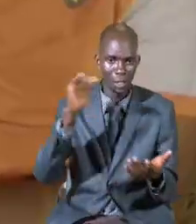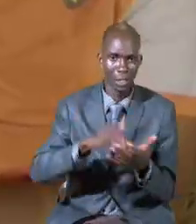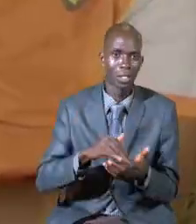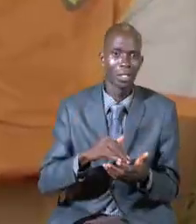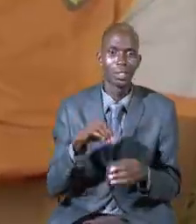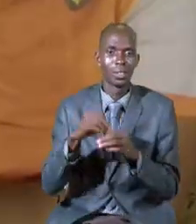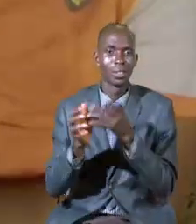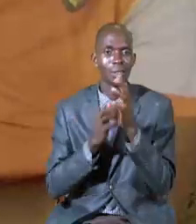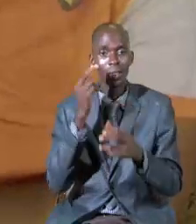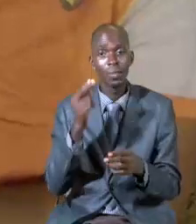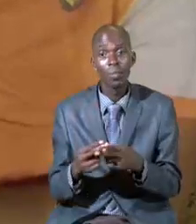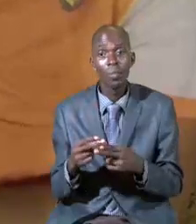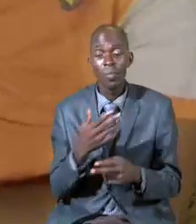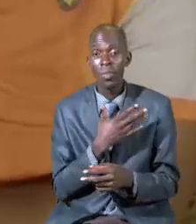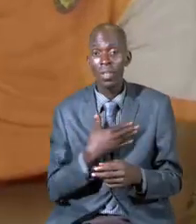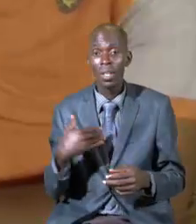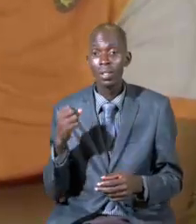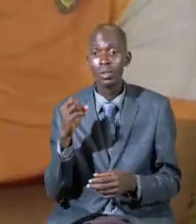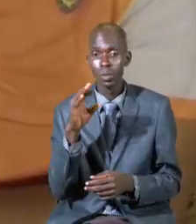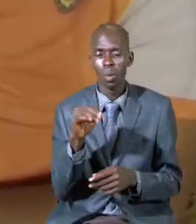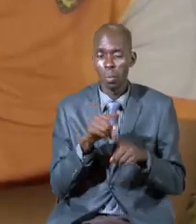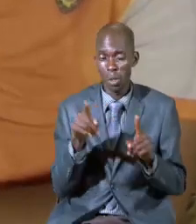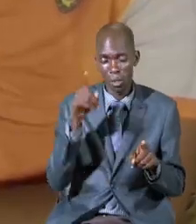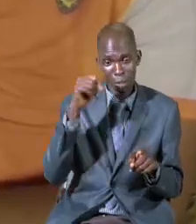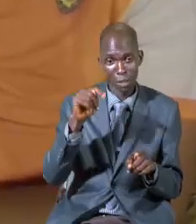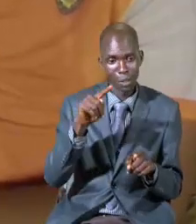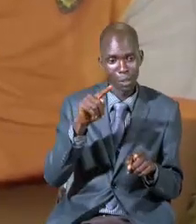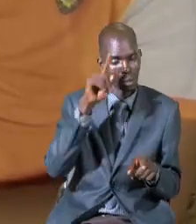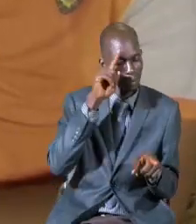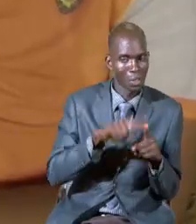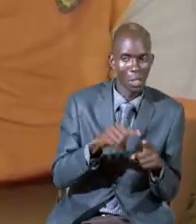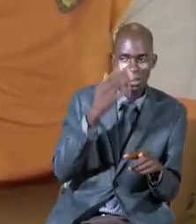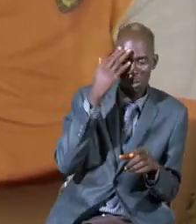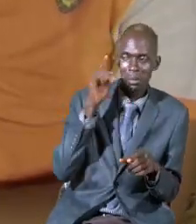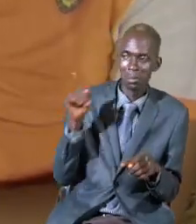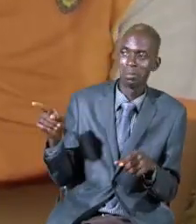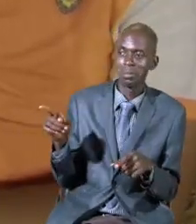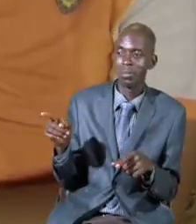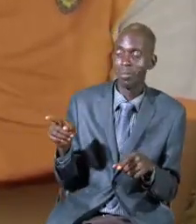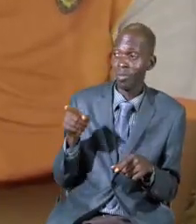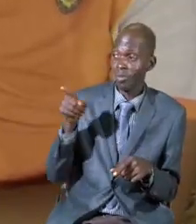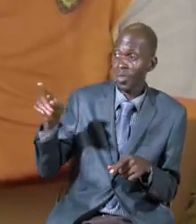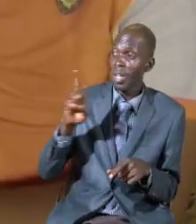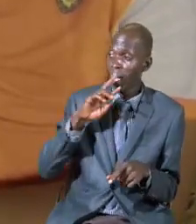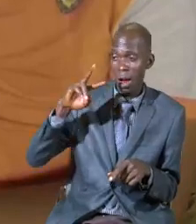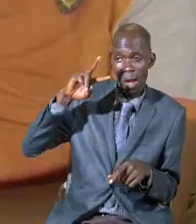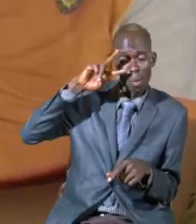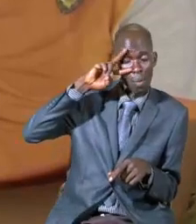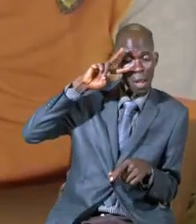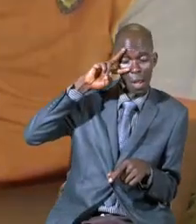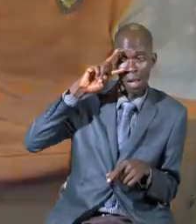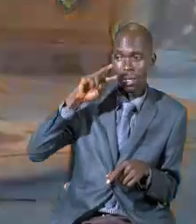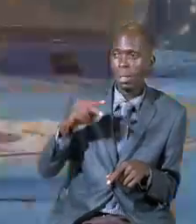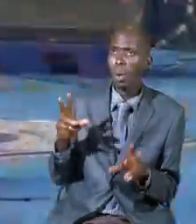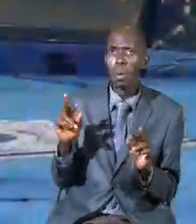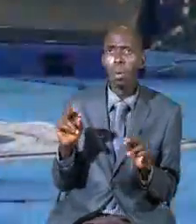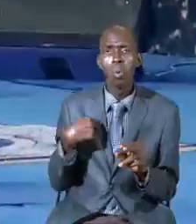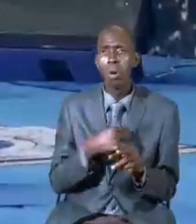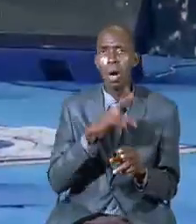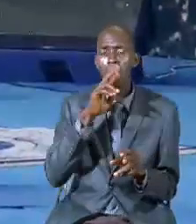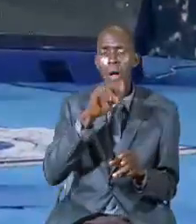And but he recognized them. He said, you are spies. You came. They said, no, we're not spies.